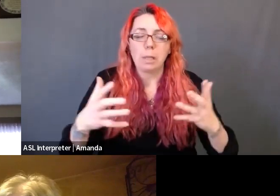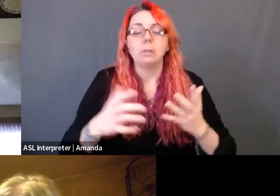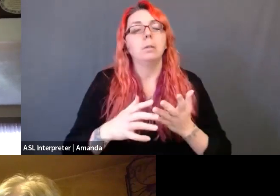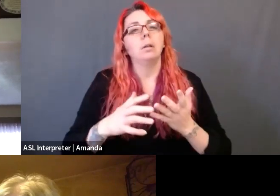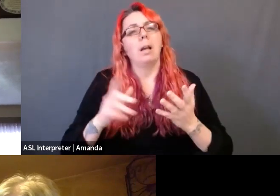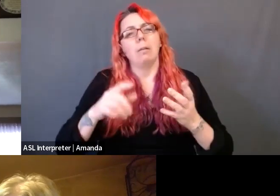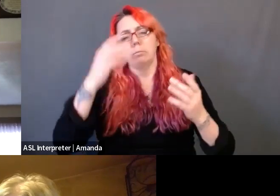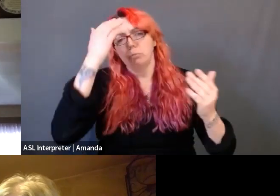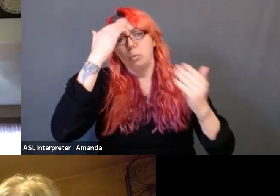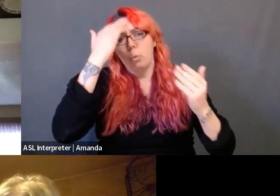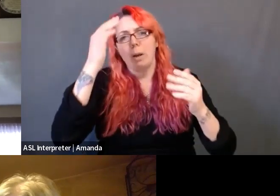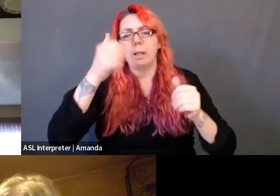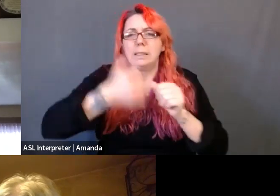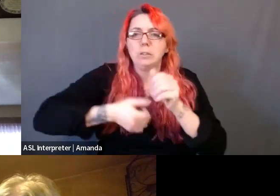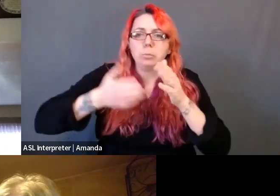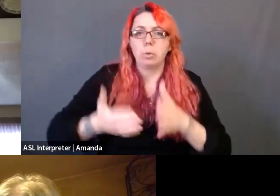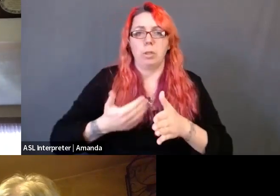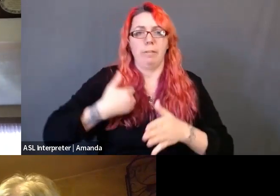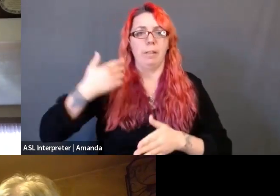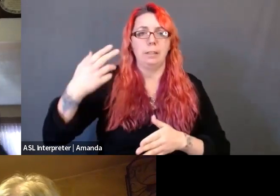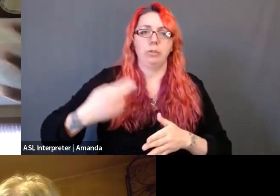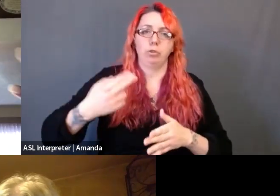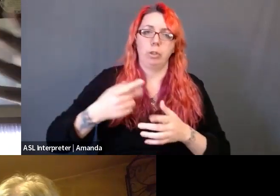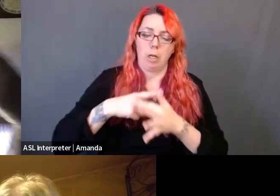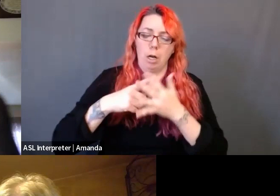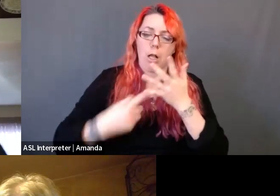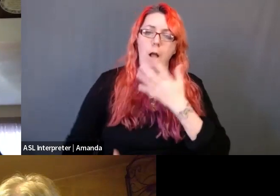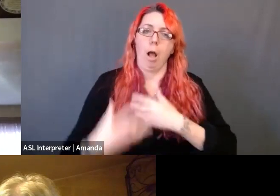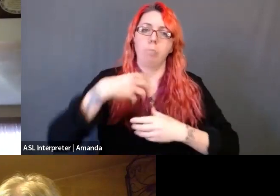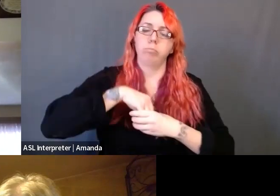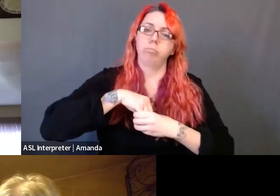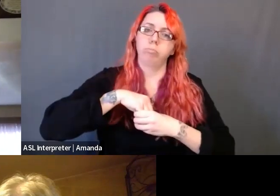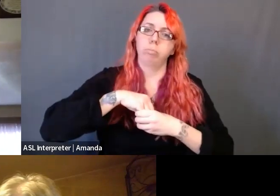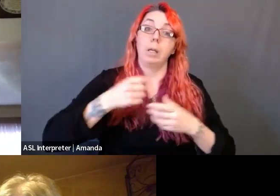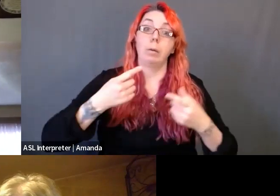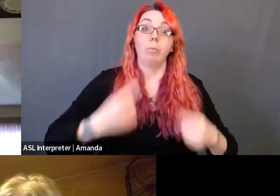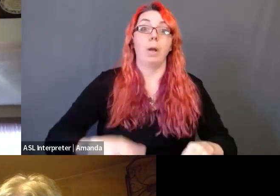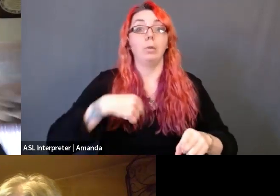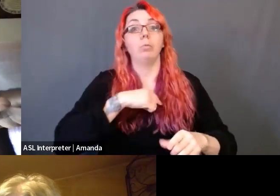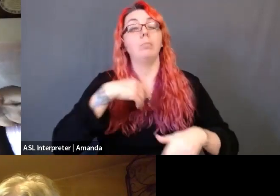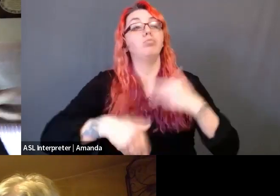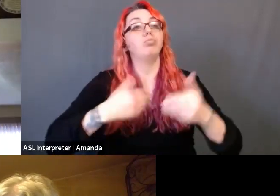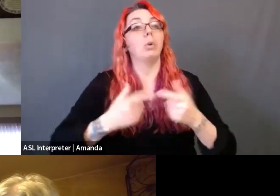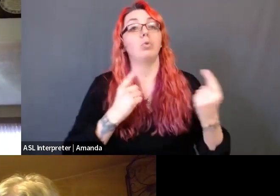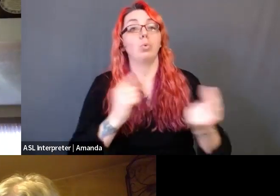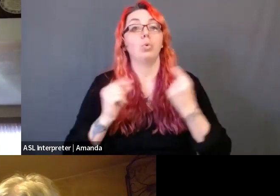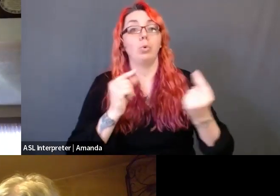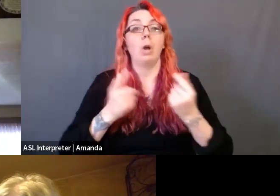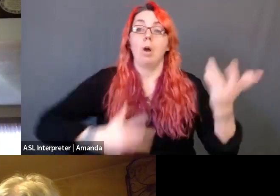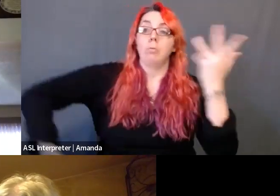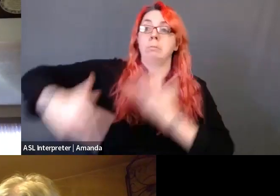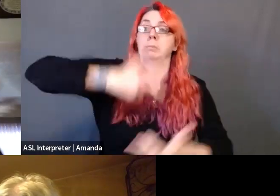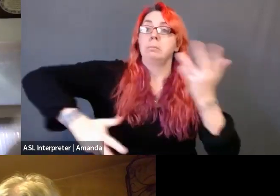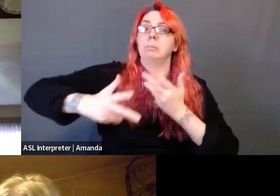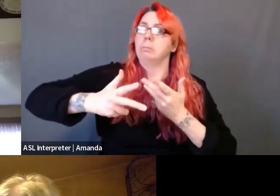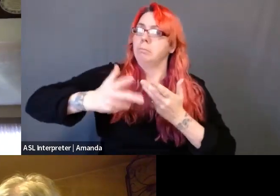how we carry them each personally and how we navigate them as part of communities that have been harmed historically and continue to be harmed, frankly. I mean, if